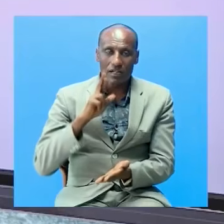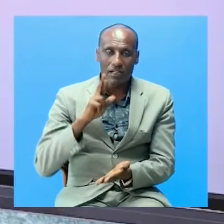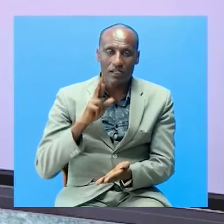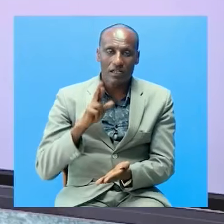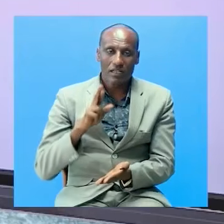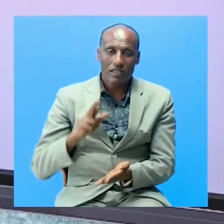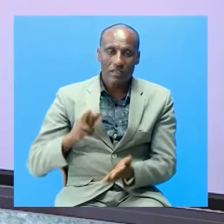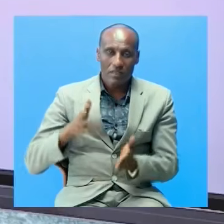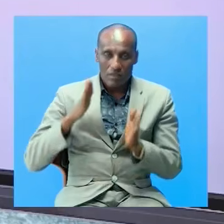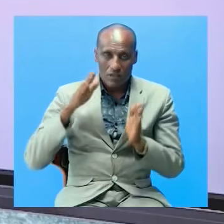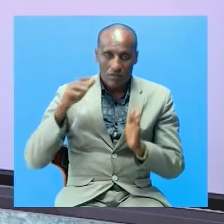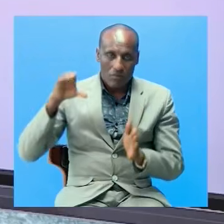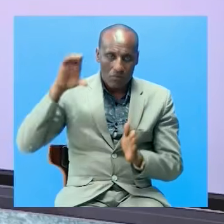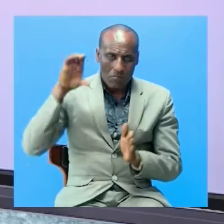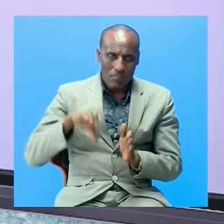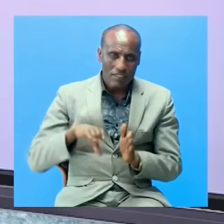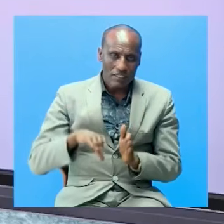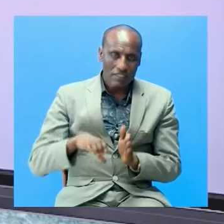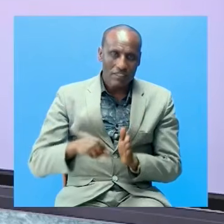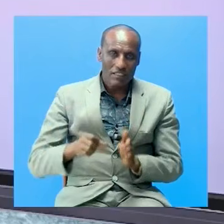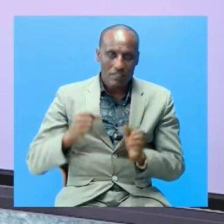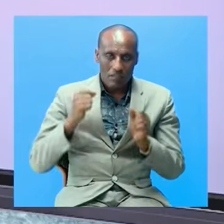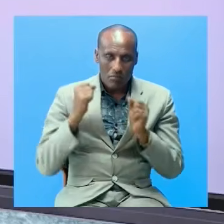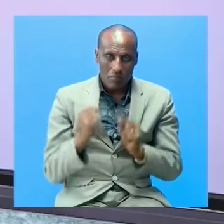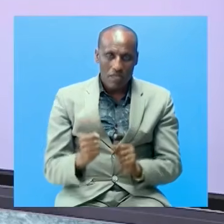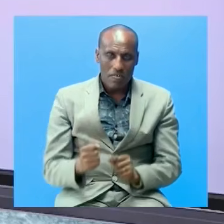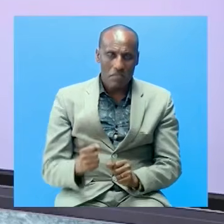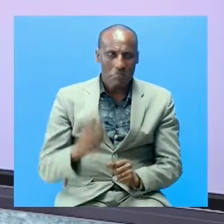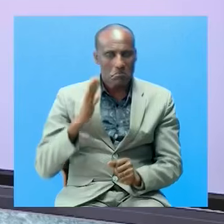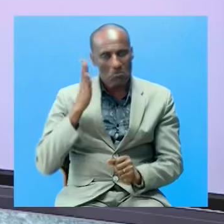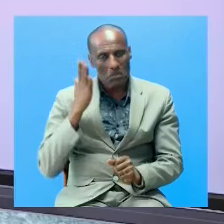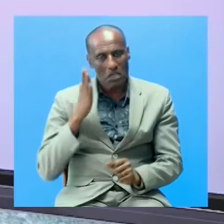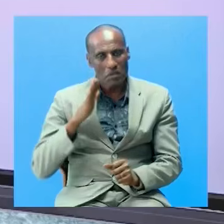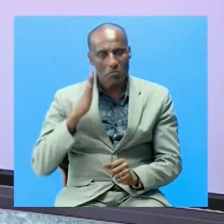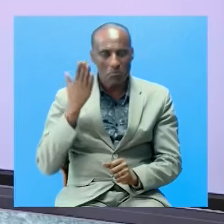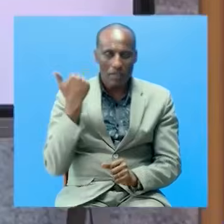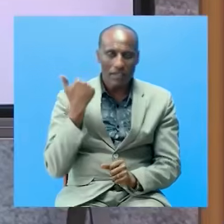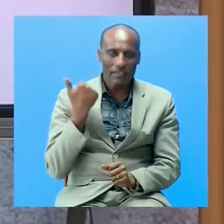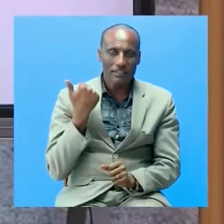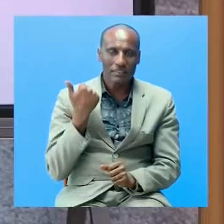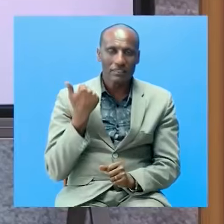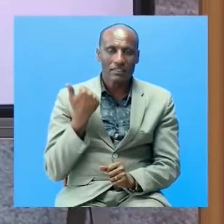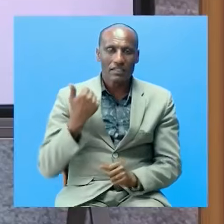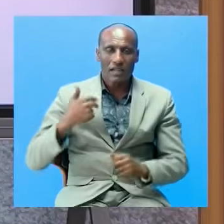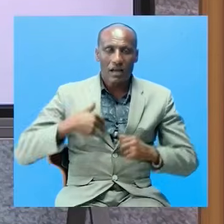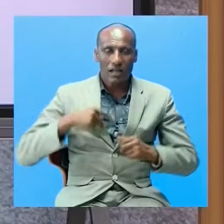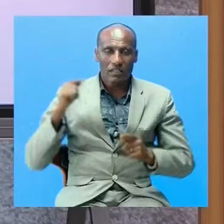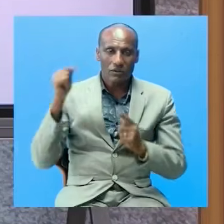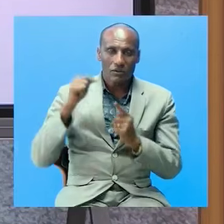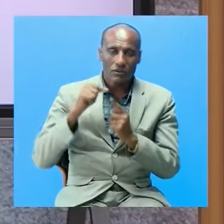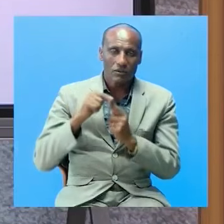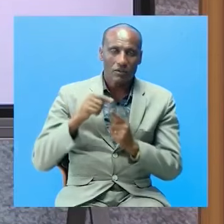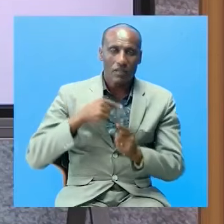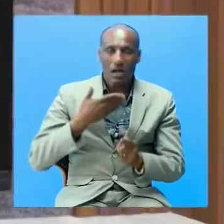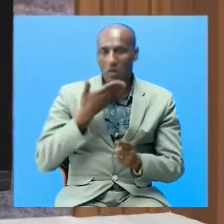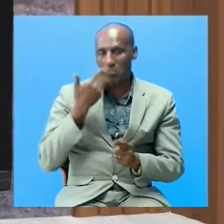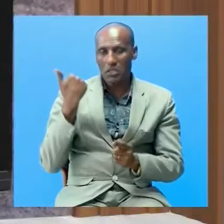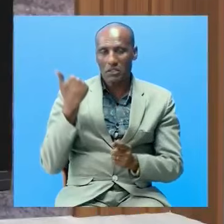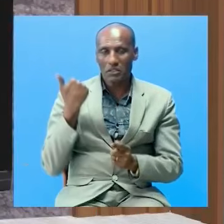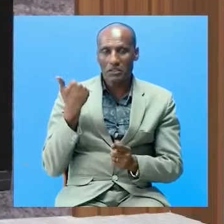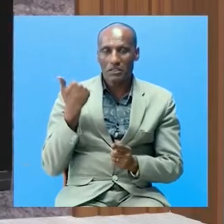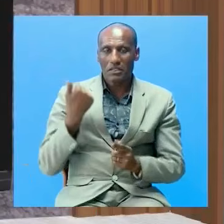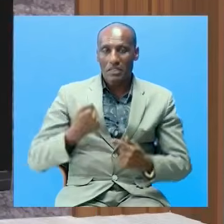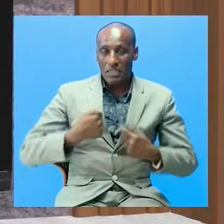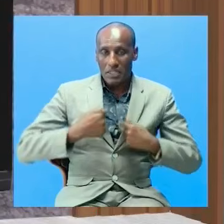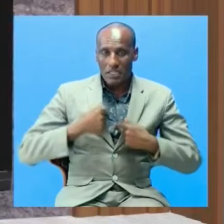some, must, should, ought to, could, may,